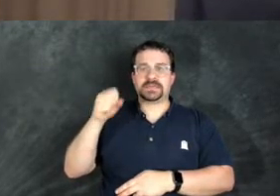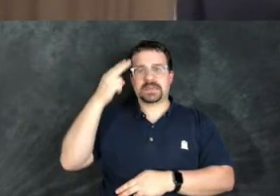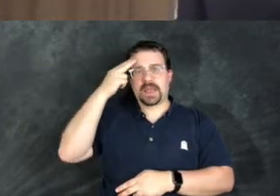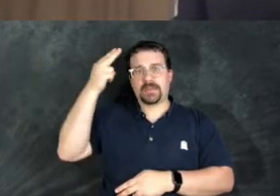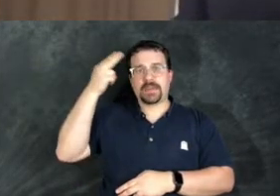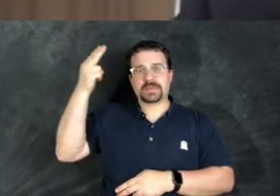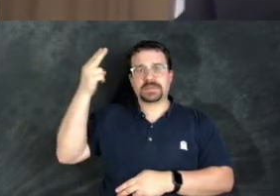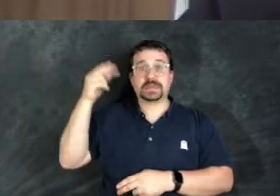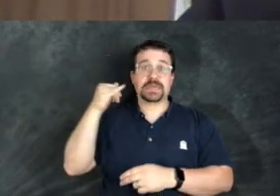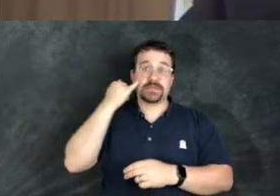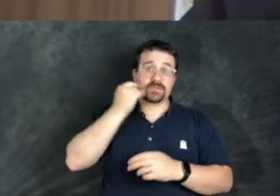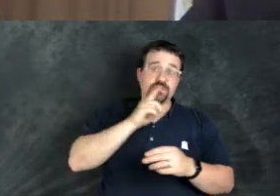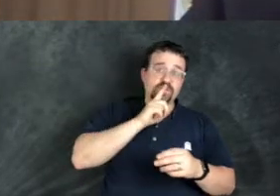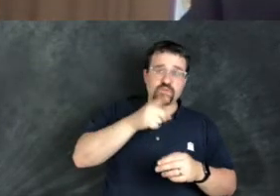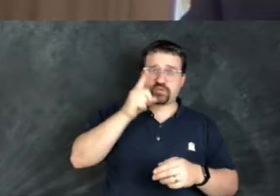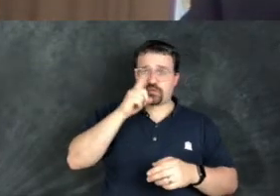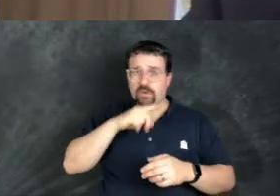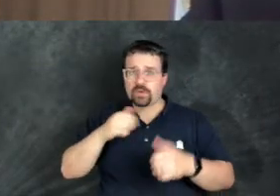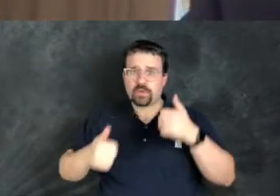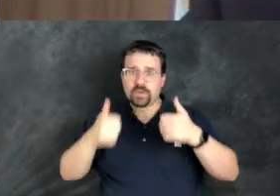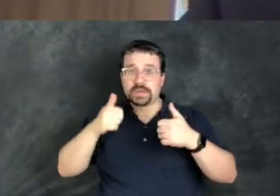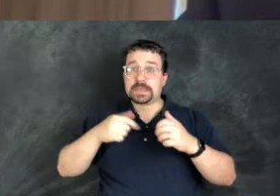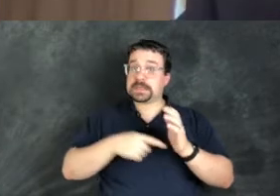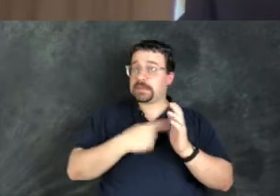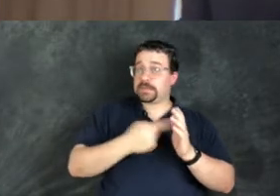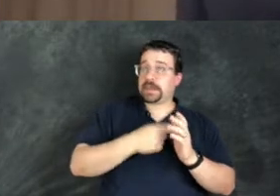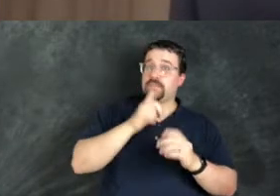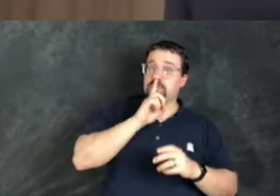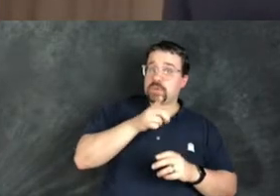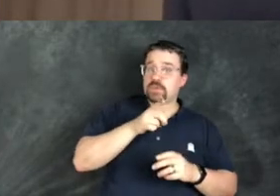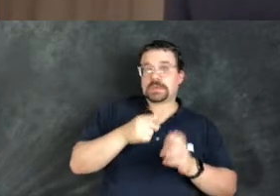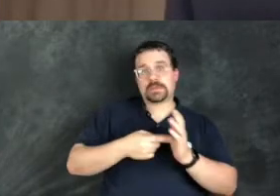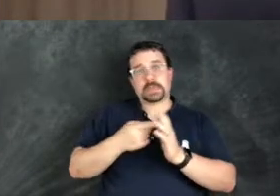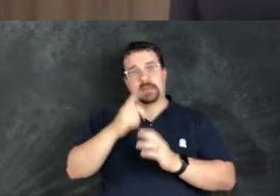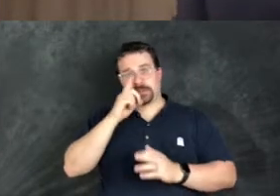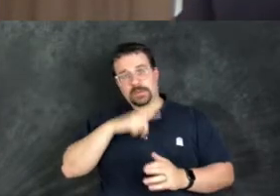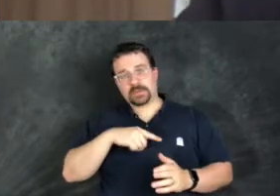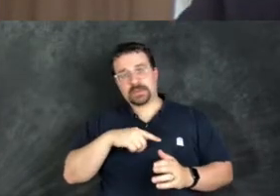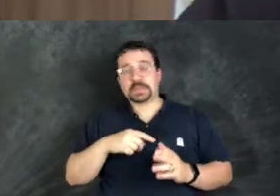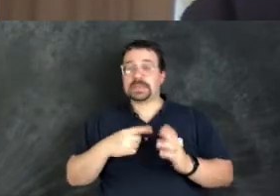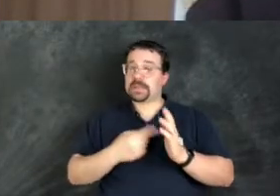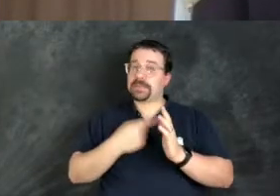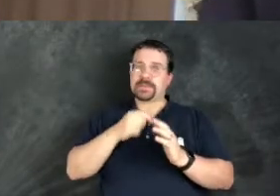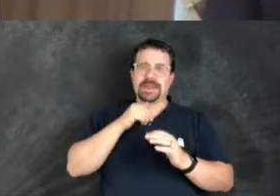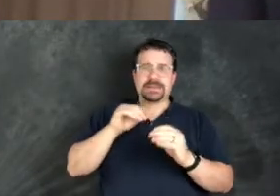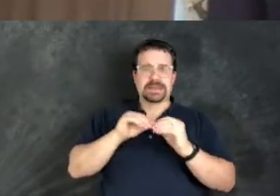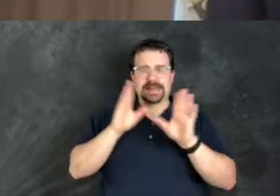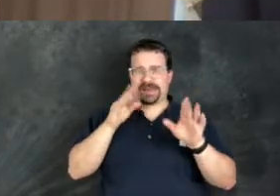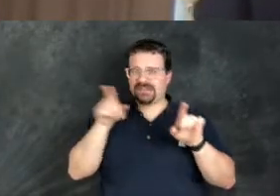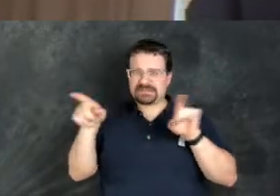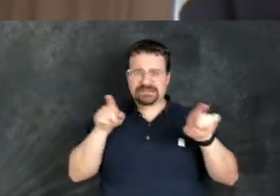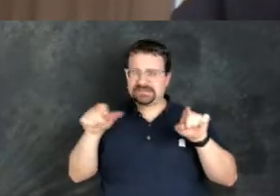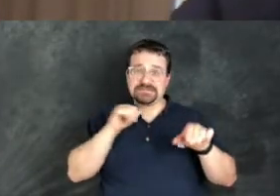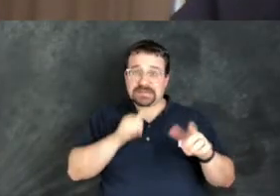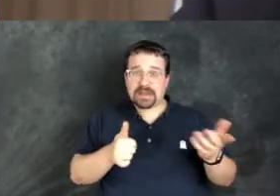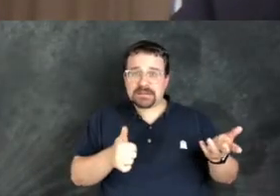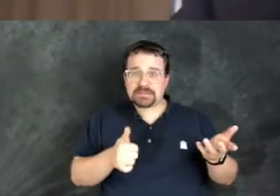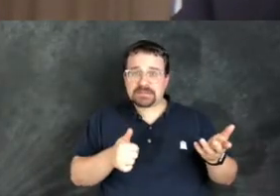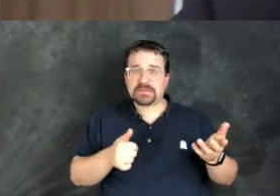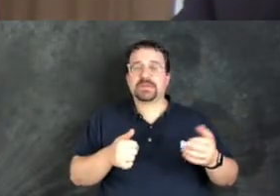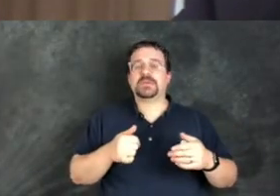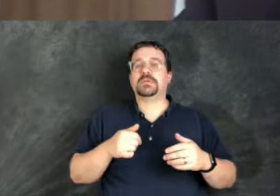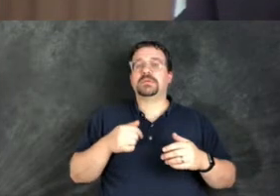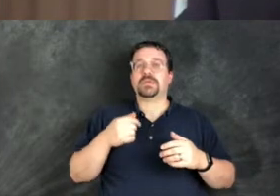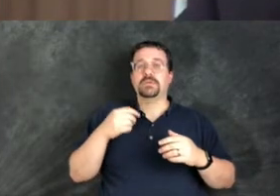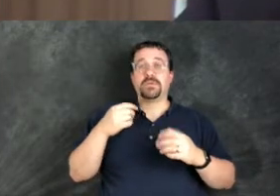or false. Sometimes the hypothesis is valid, sometimes it is not. And sometimes it's not clear either way. Take,